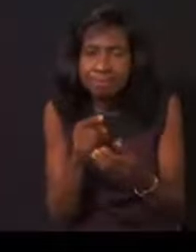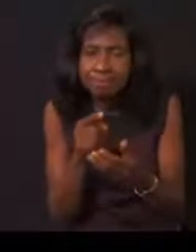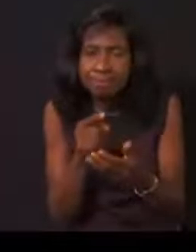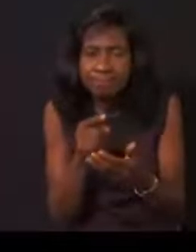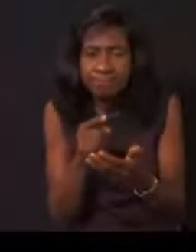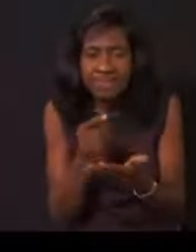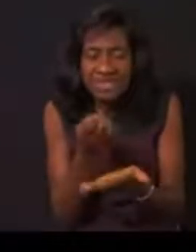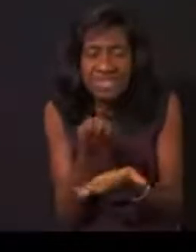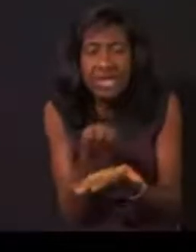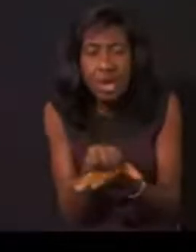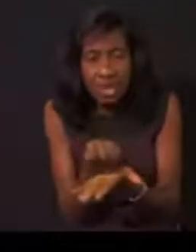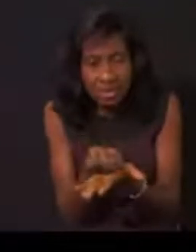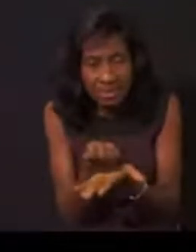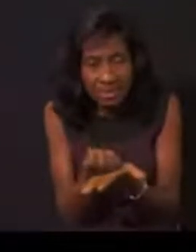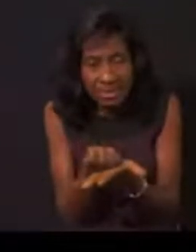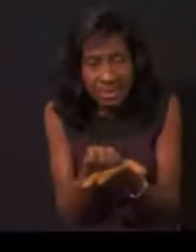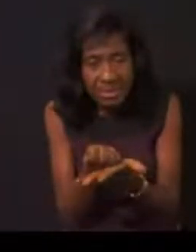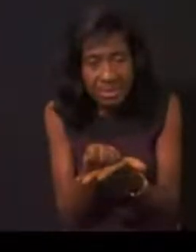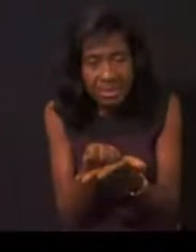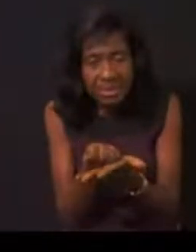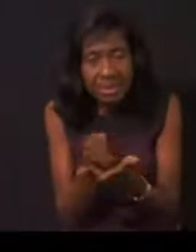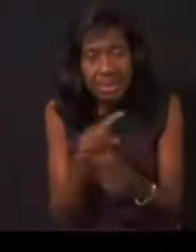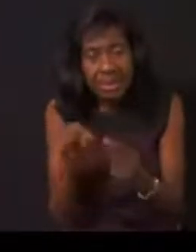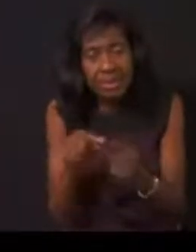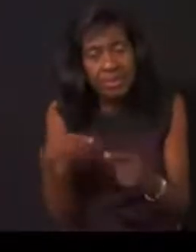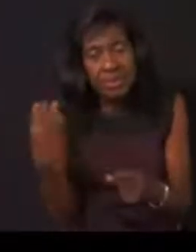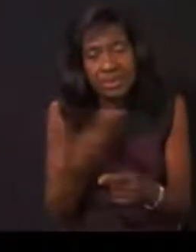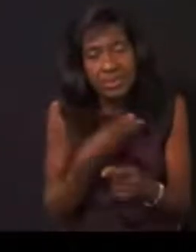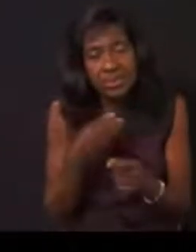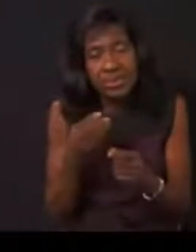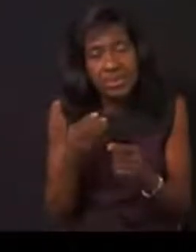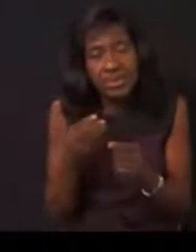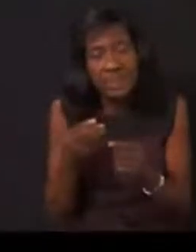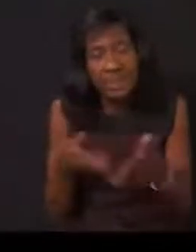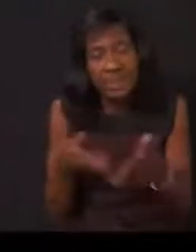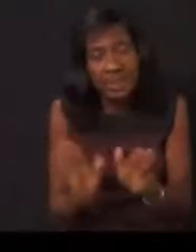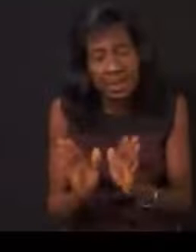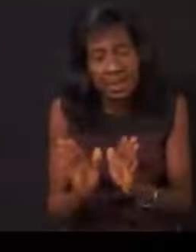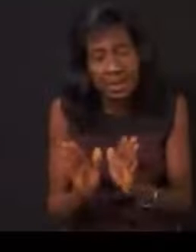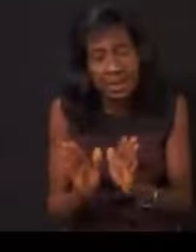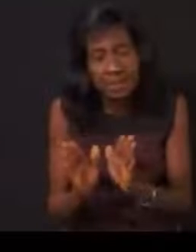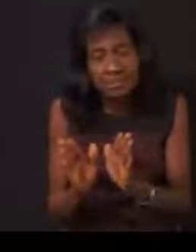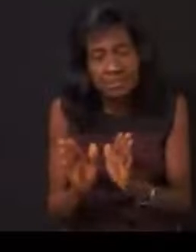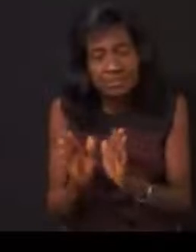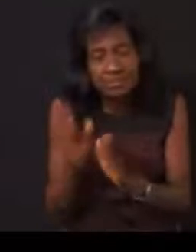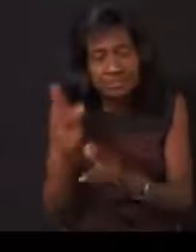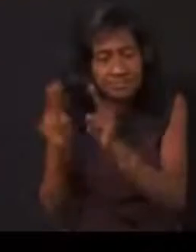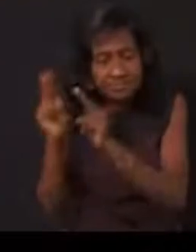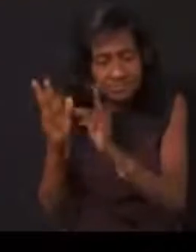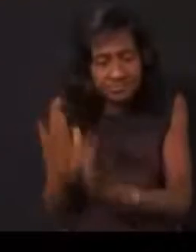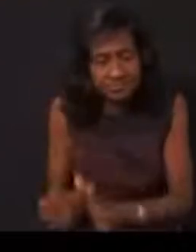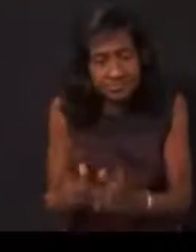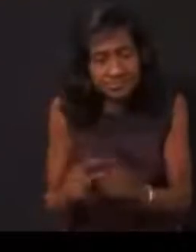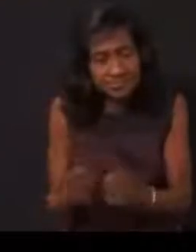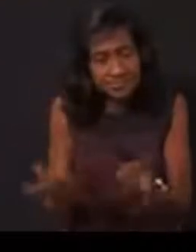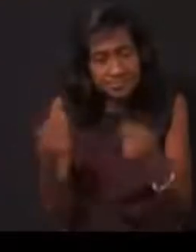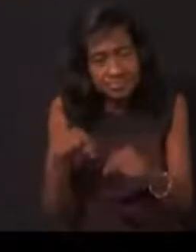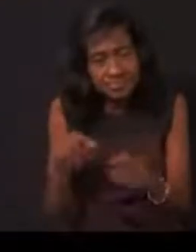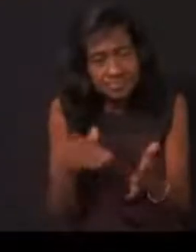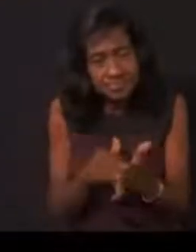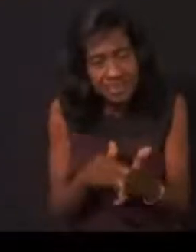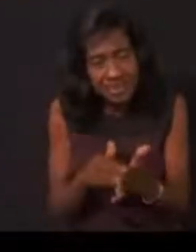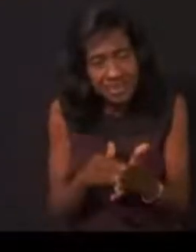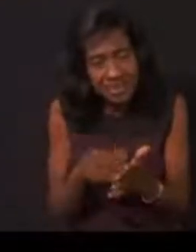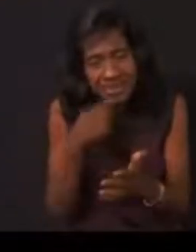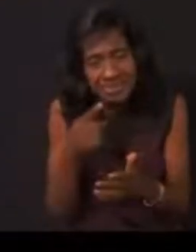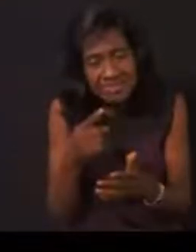not just us, but globally. There have been problems with supply chains and worker shortages and these sorts of things, and consumer